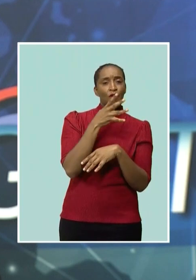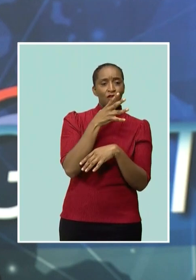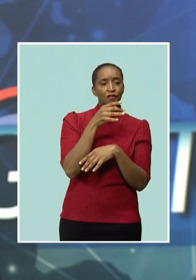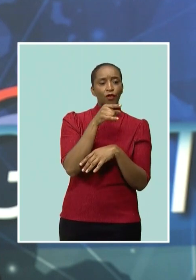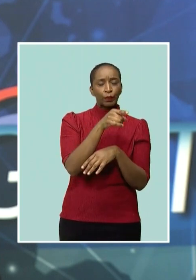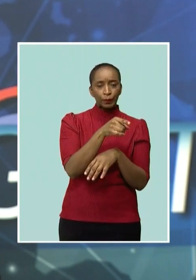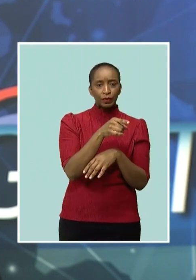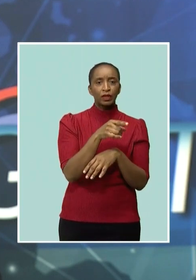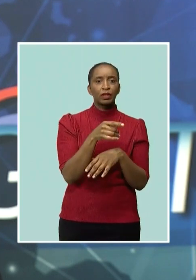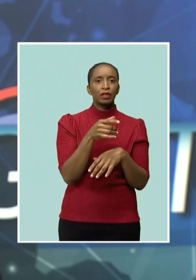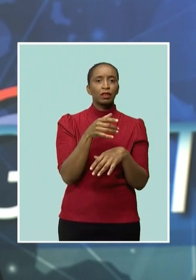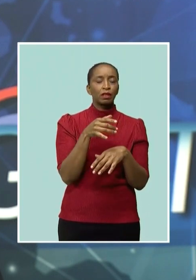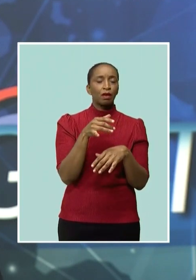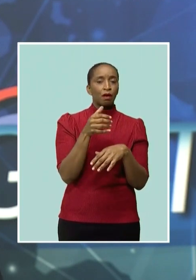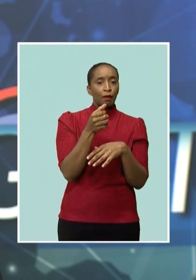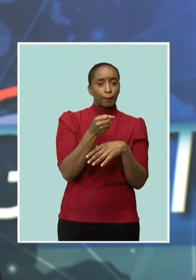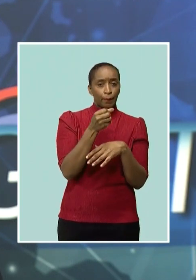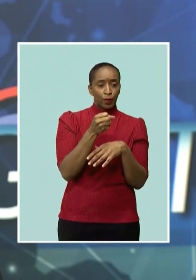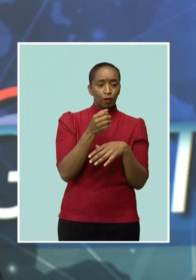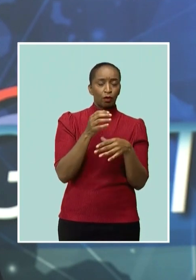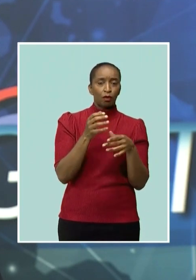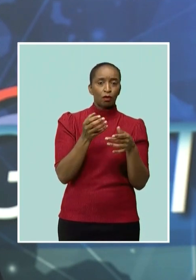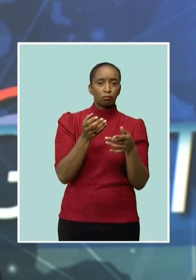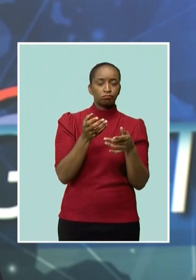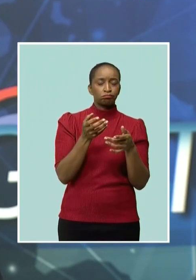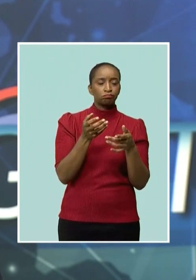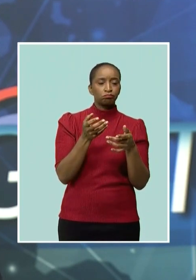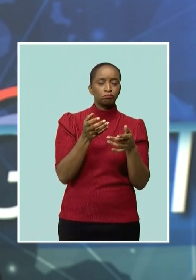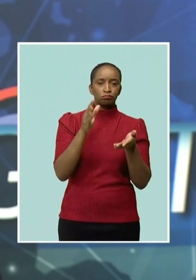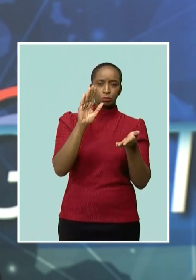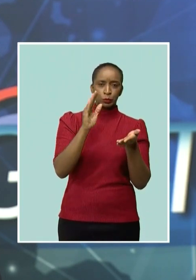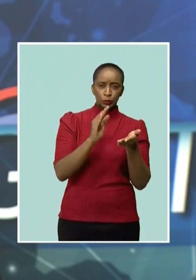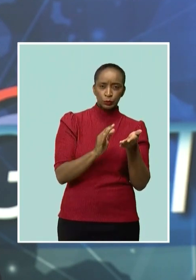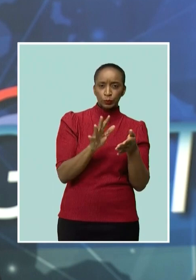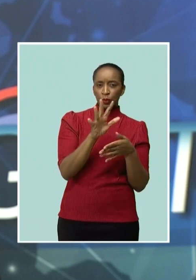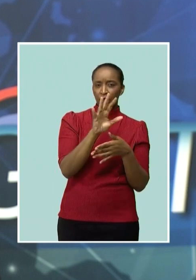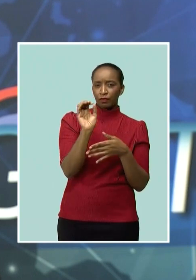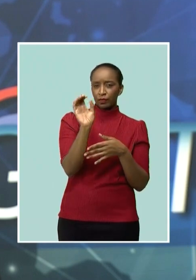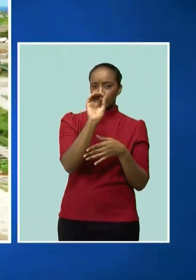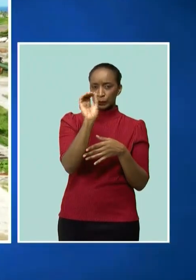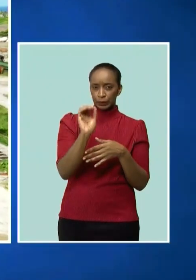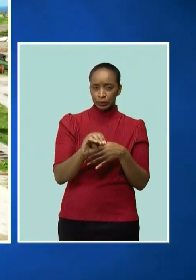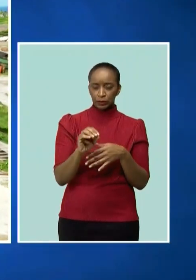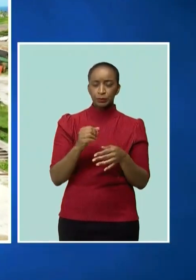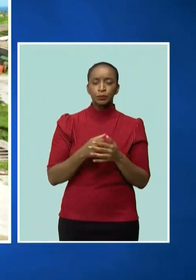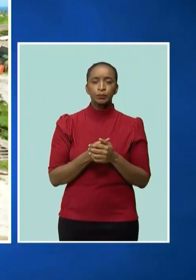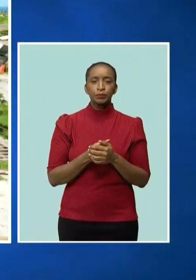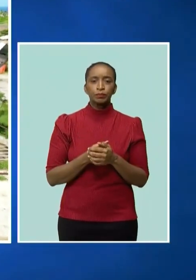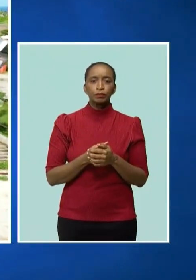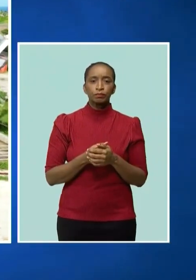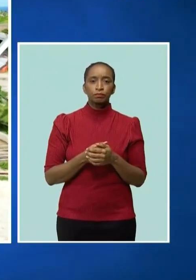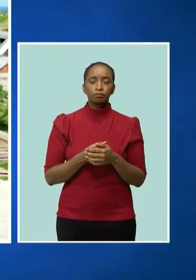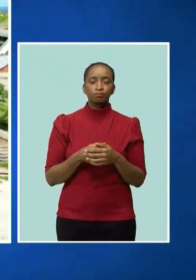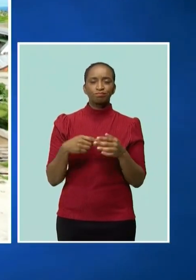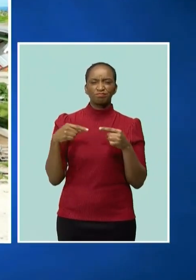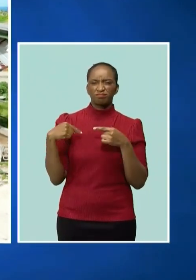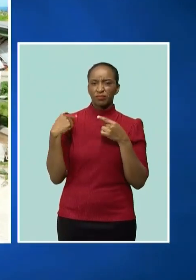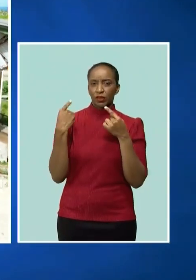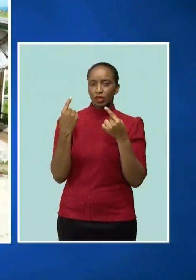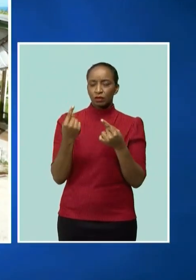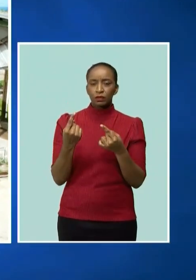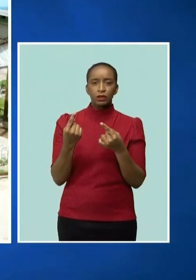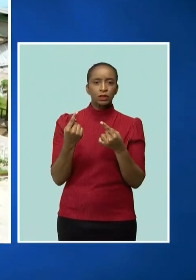Farms in Connelltown, St. Lucie. And that's where our Crystal Hoyt went for this report. The hotter than usual days